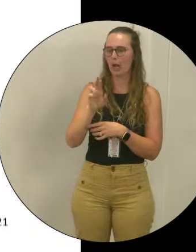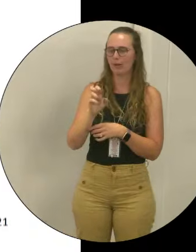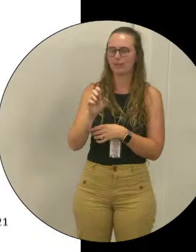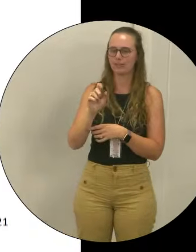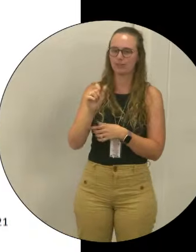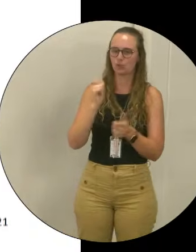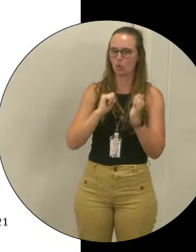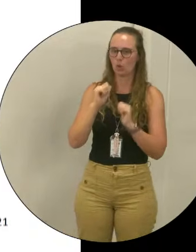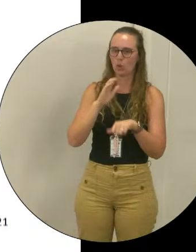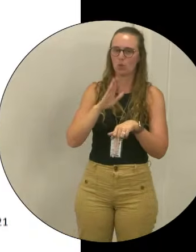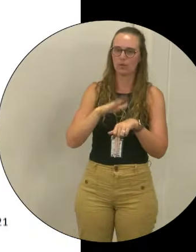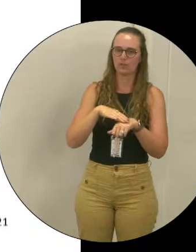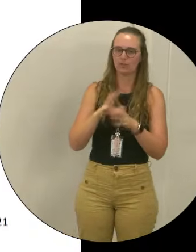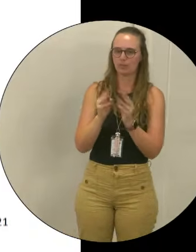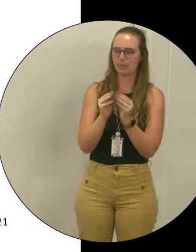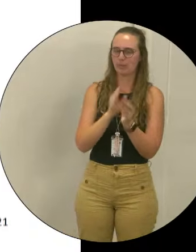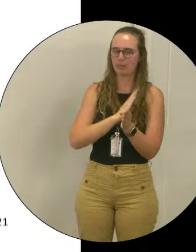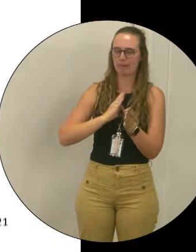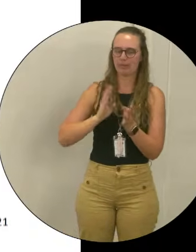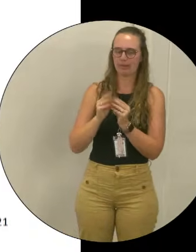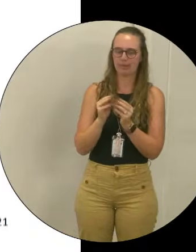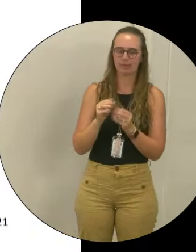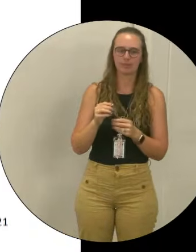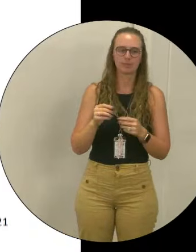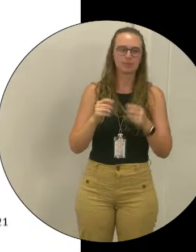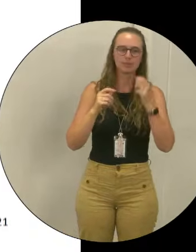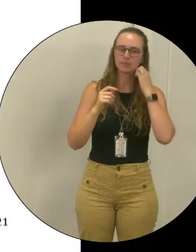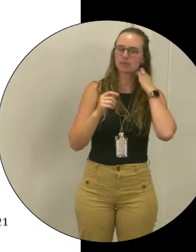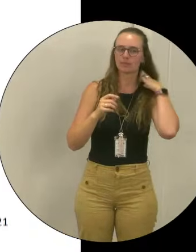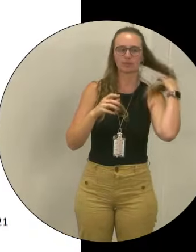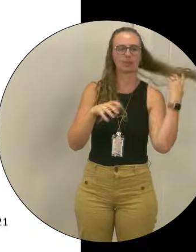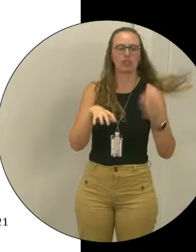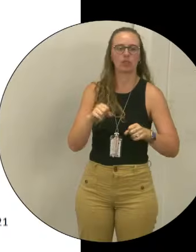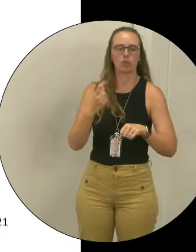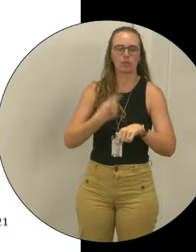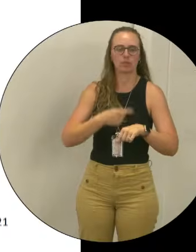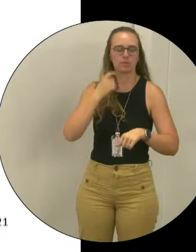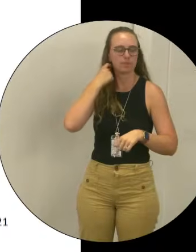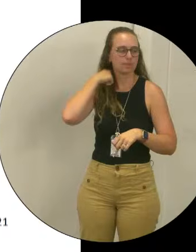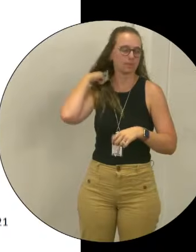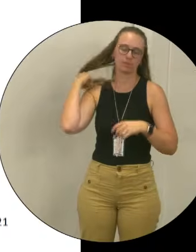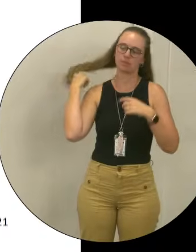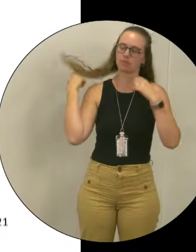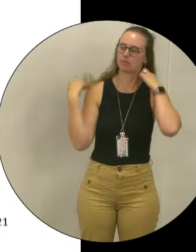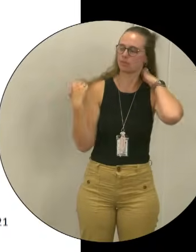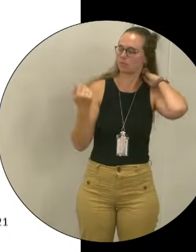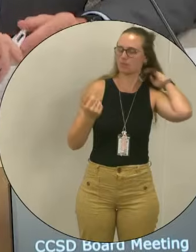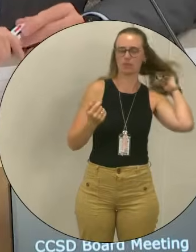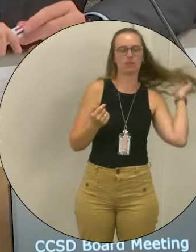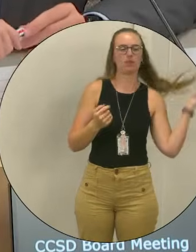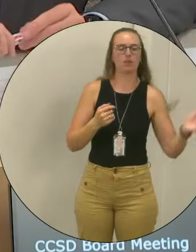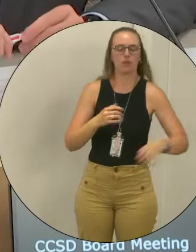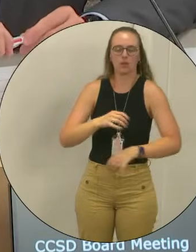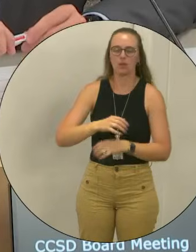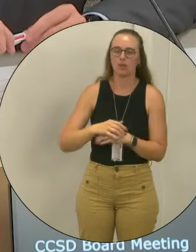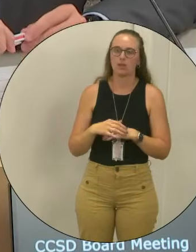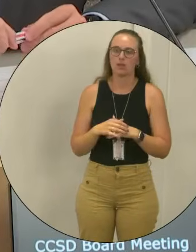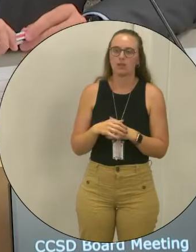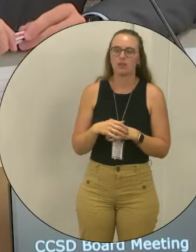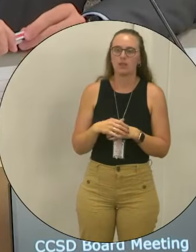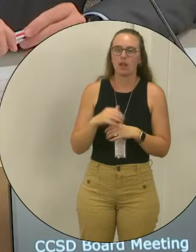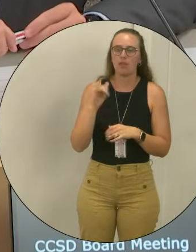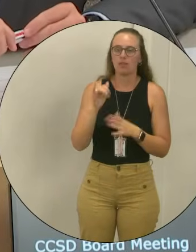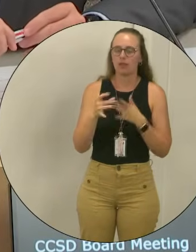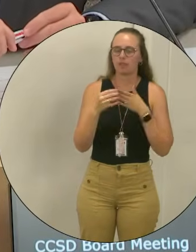I wanted to do it today. That's right. You take it one time, man. You get one shot. So thank you for the question, Trustee Johnson. And that